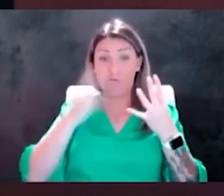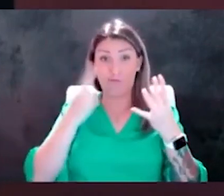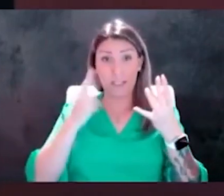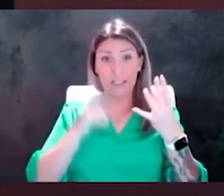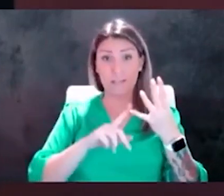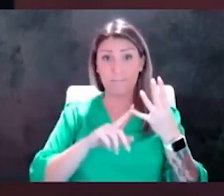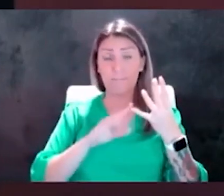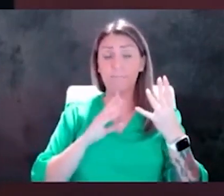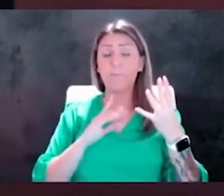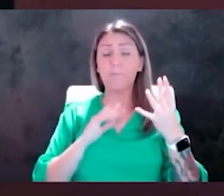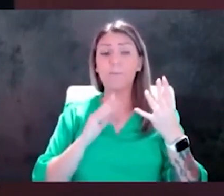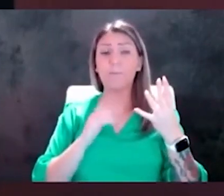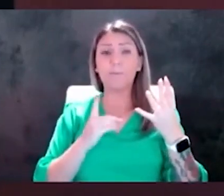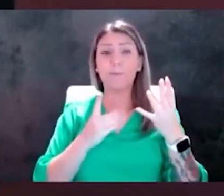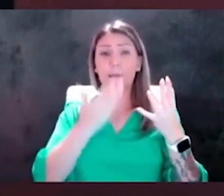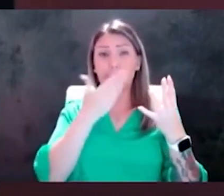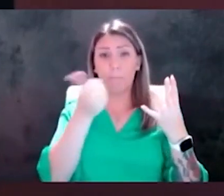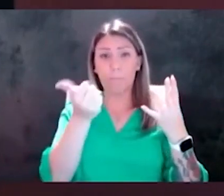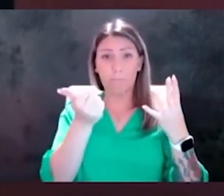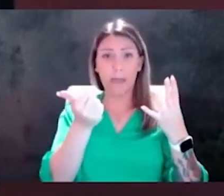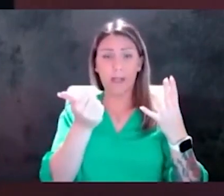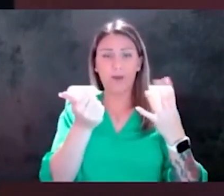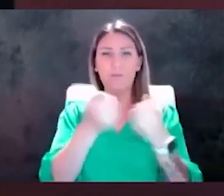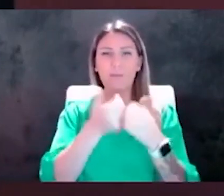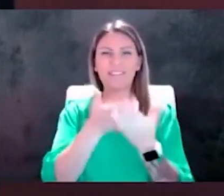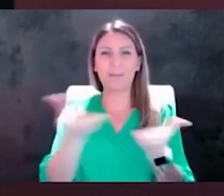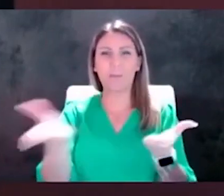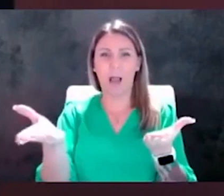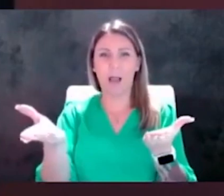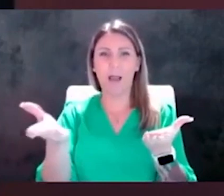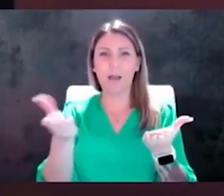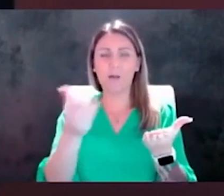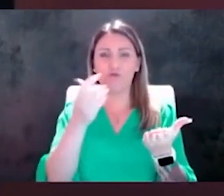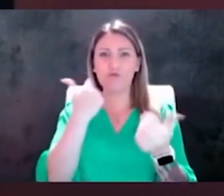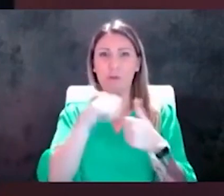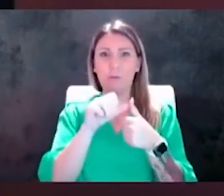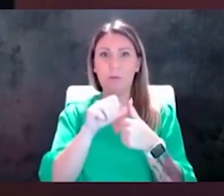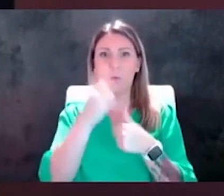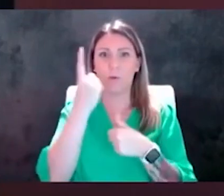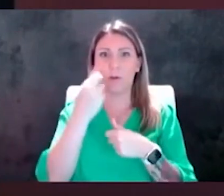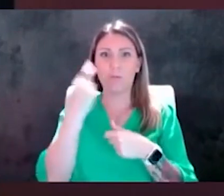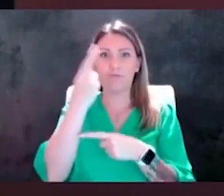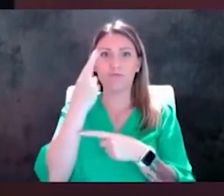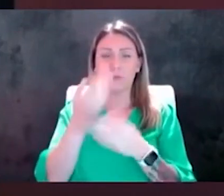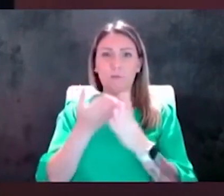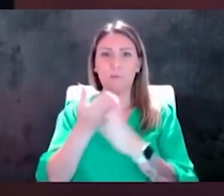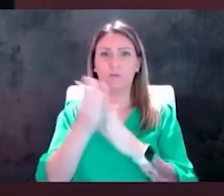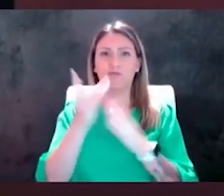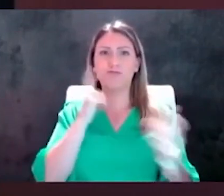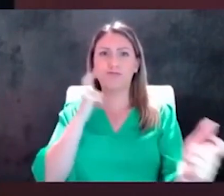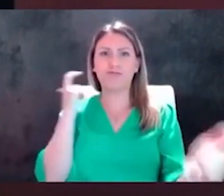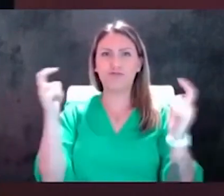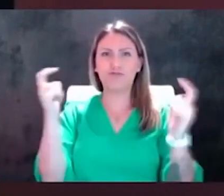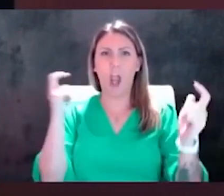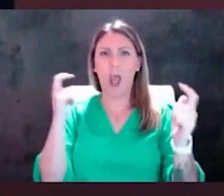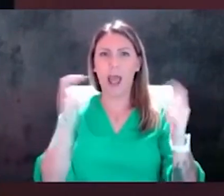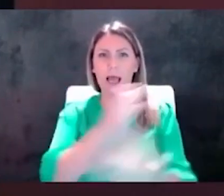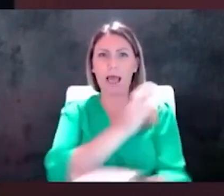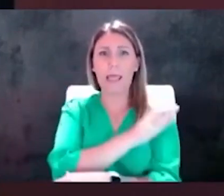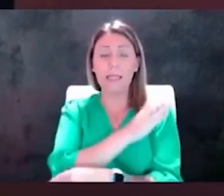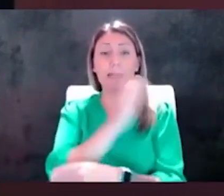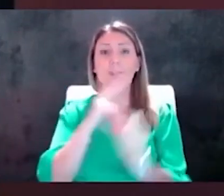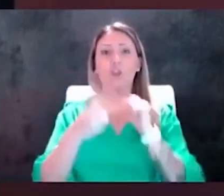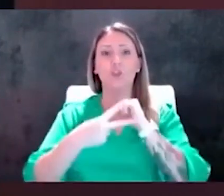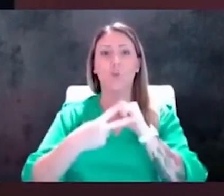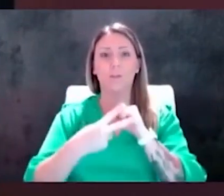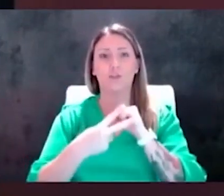we are better off now with our supply chain. Remember, one of the reasons we tried to do it through mass vaccination clinics was the storage requirements for Pfizer and